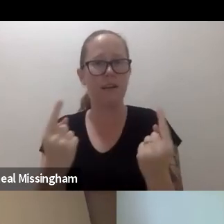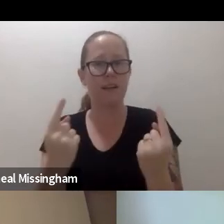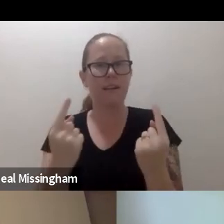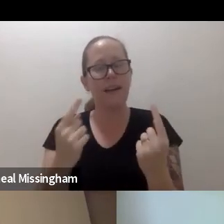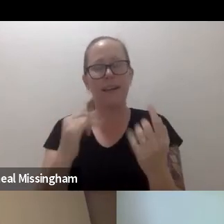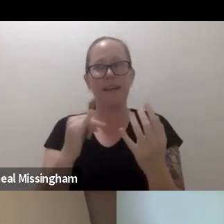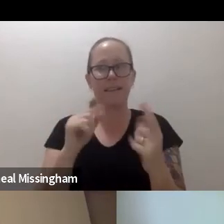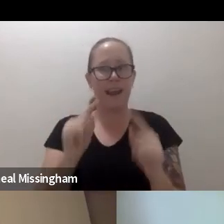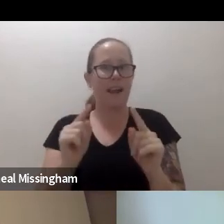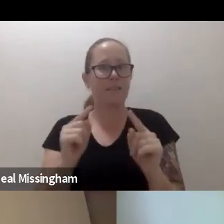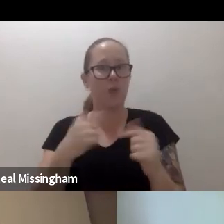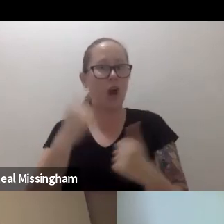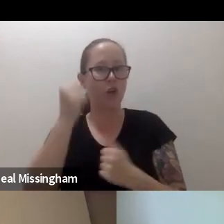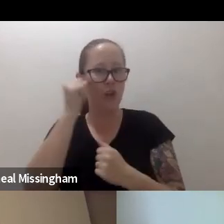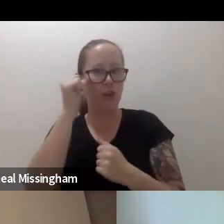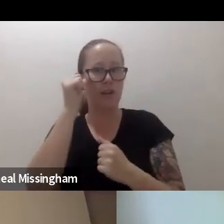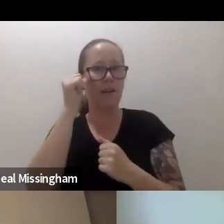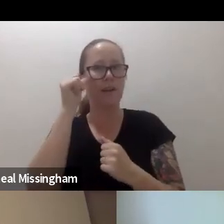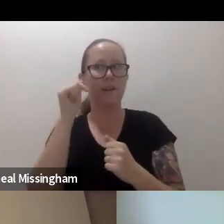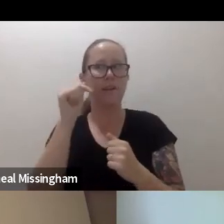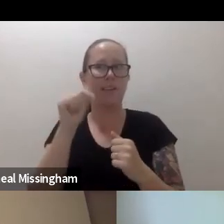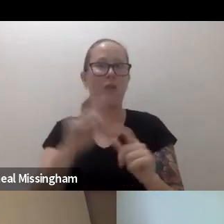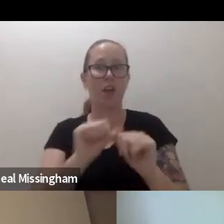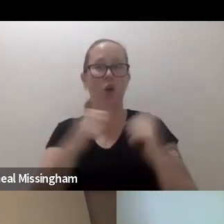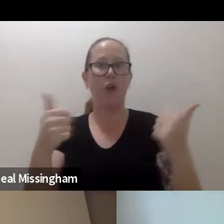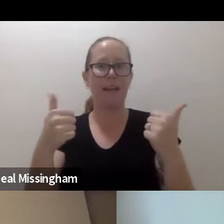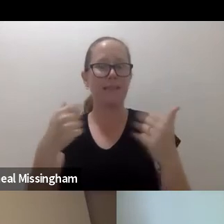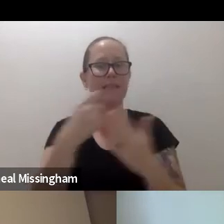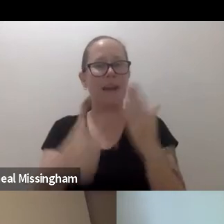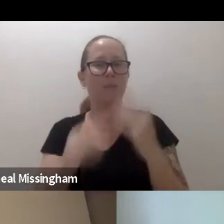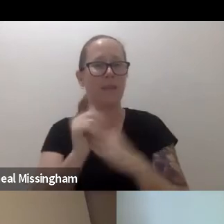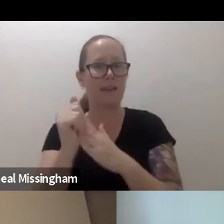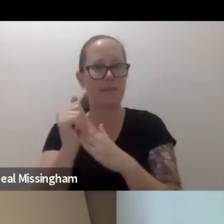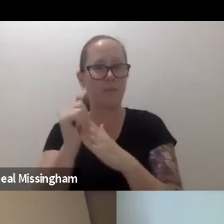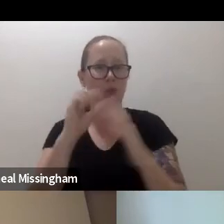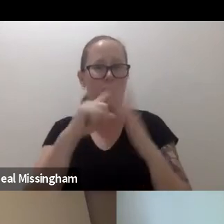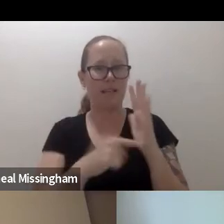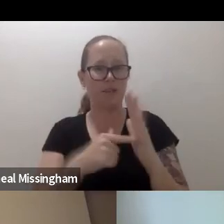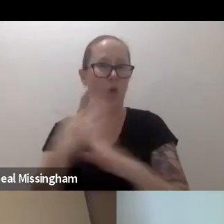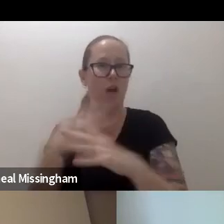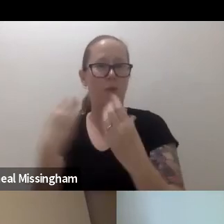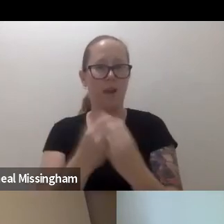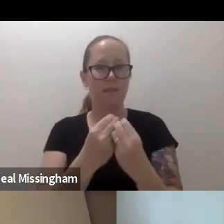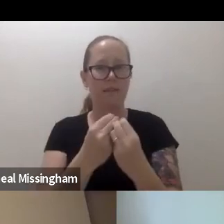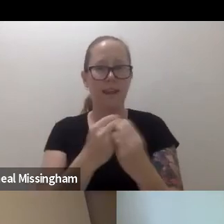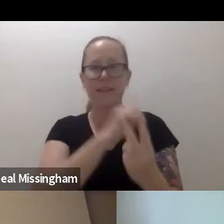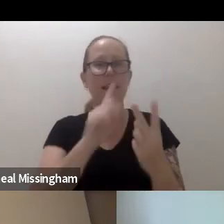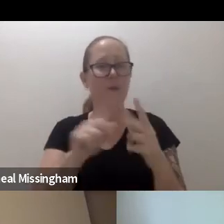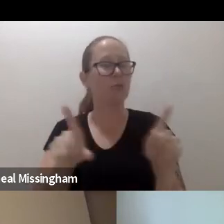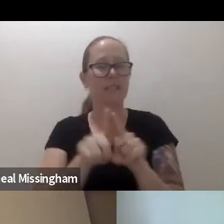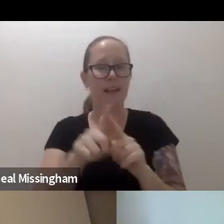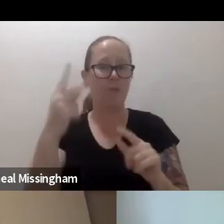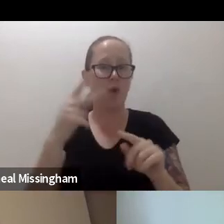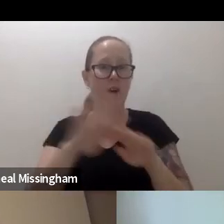other. And then that, when I knew that was a great disabled-led project to work with. And the